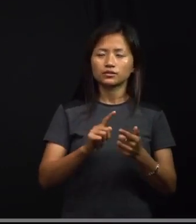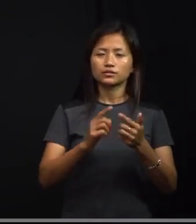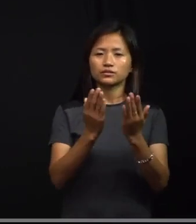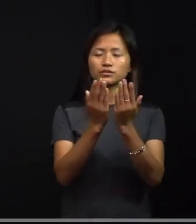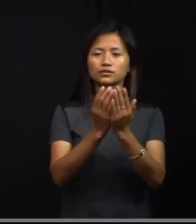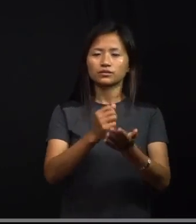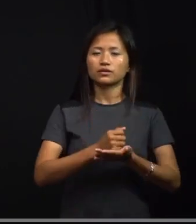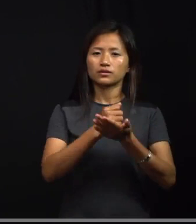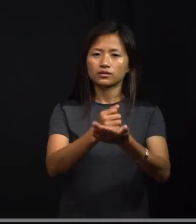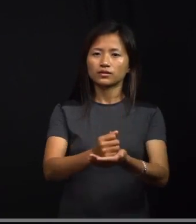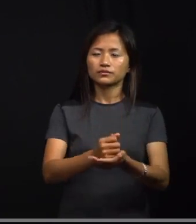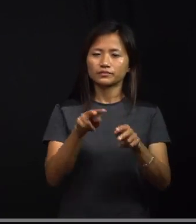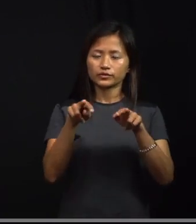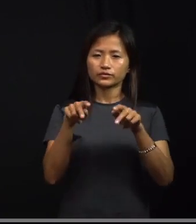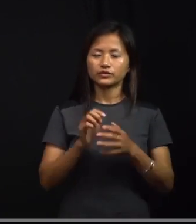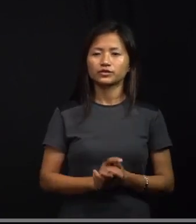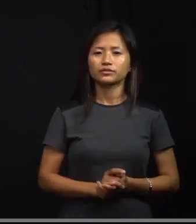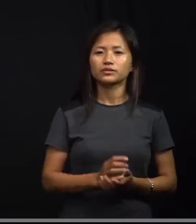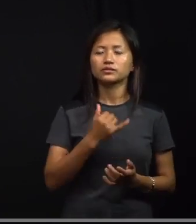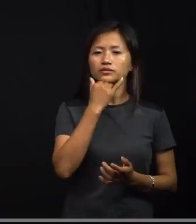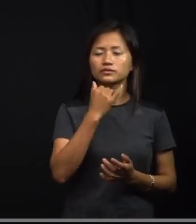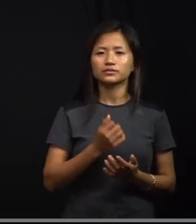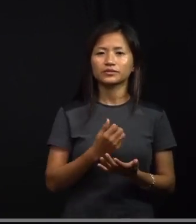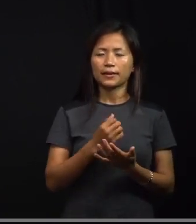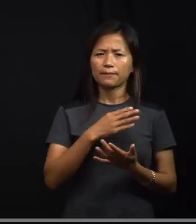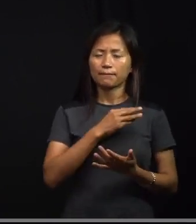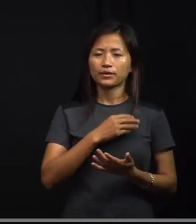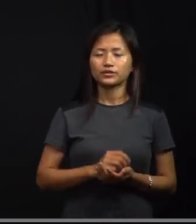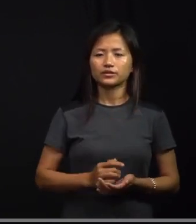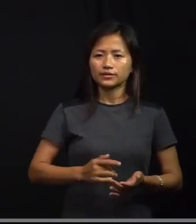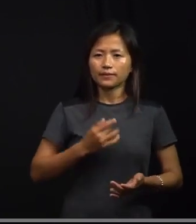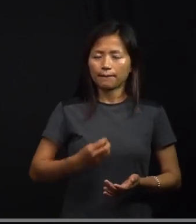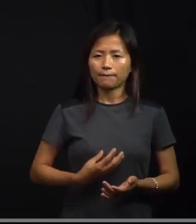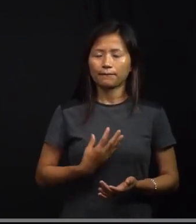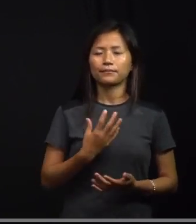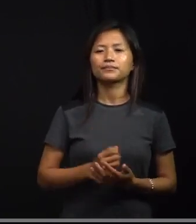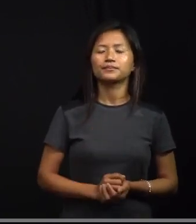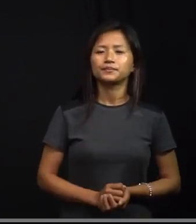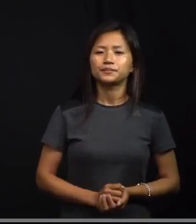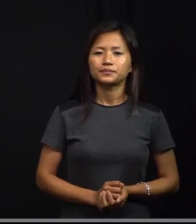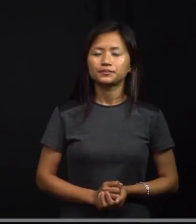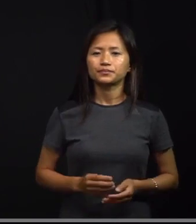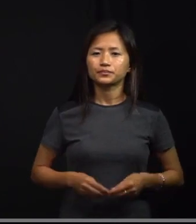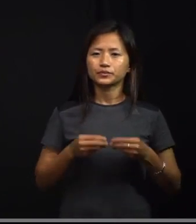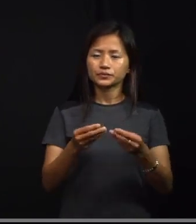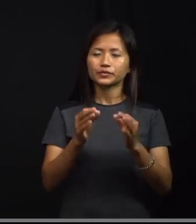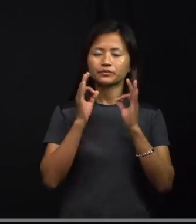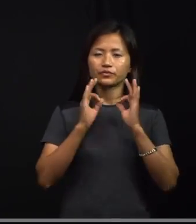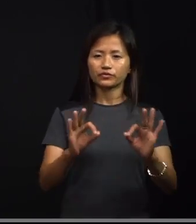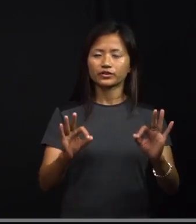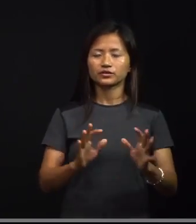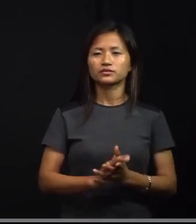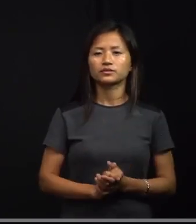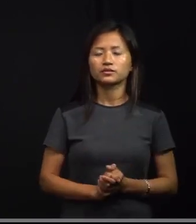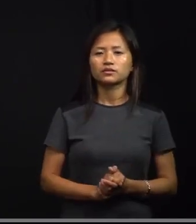to differentiate between the right and the wrong, the pleasure and the pains of life, and then give it a perfection. That is